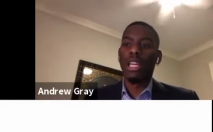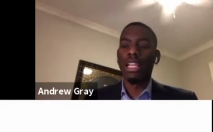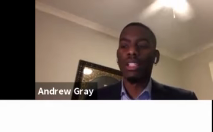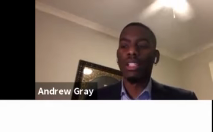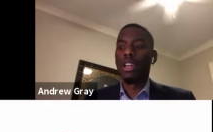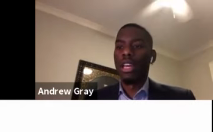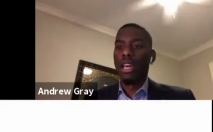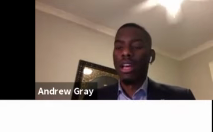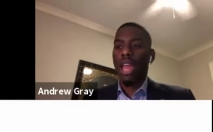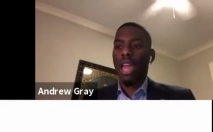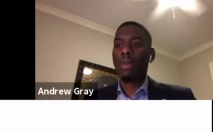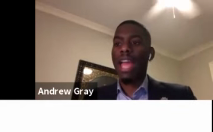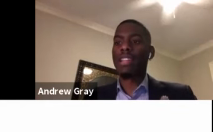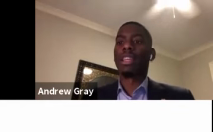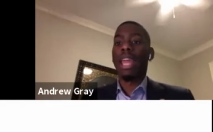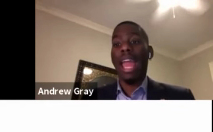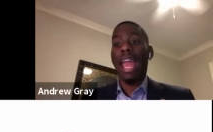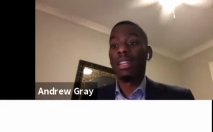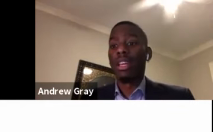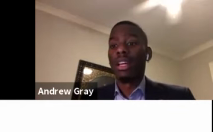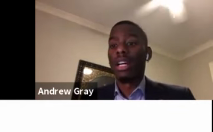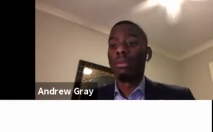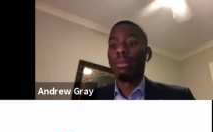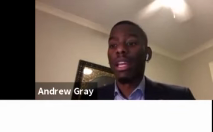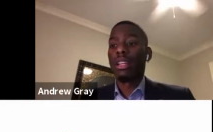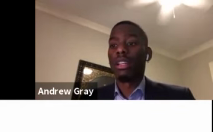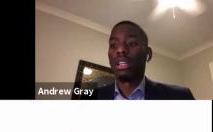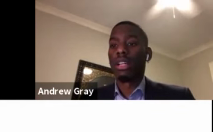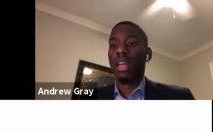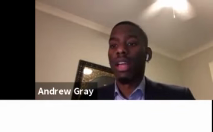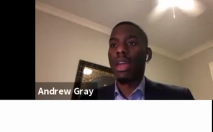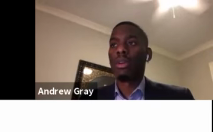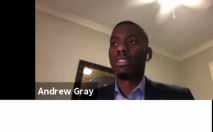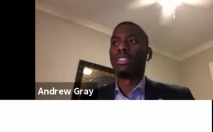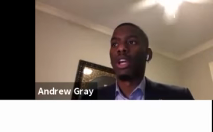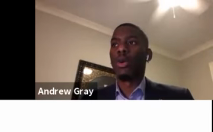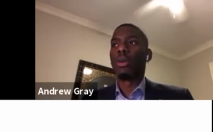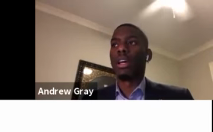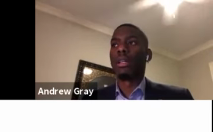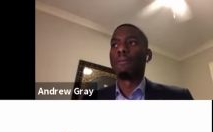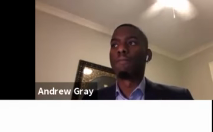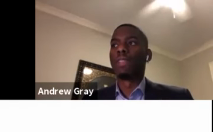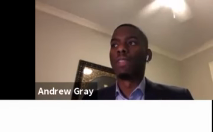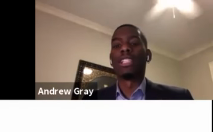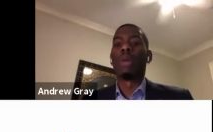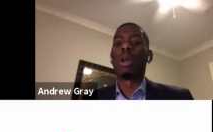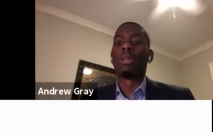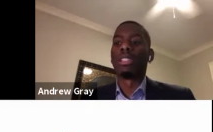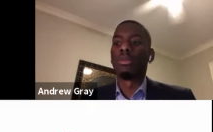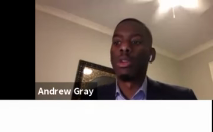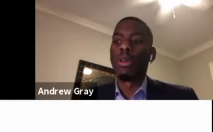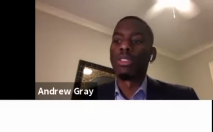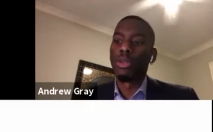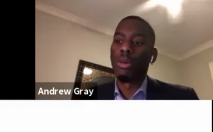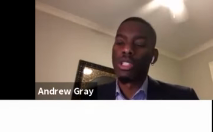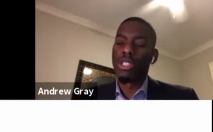Malaysia, you know, we clicked over kind of the passions that we had and how that would, you know, lead us into our